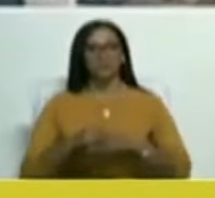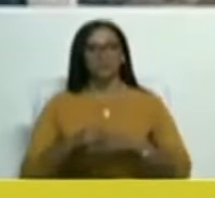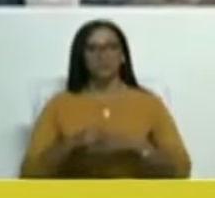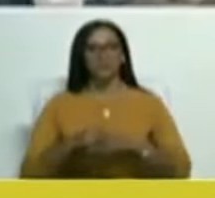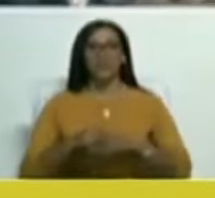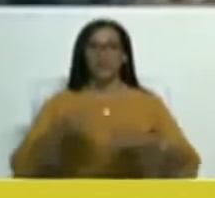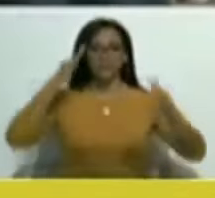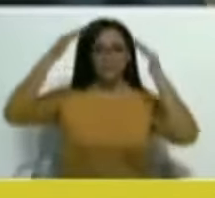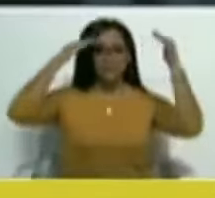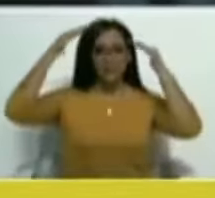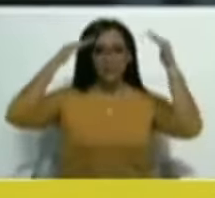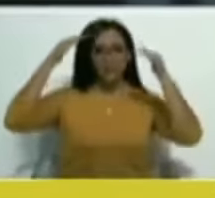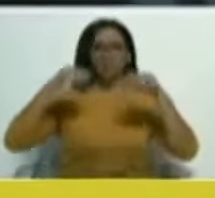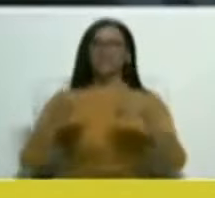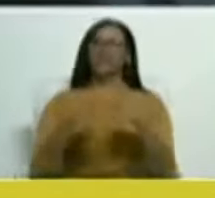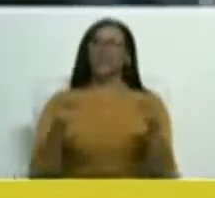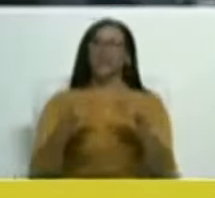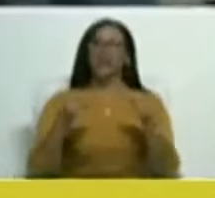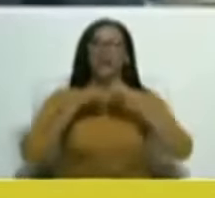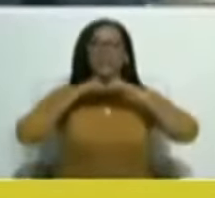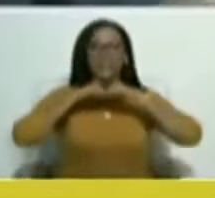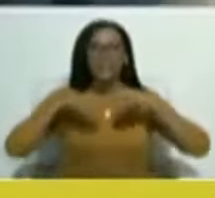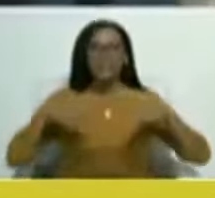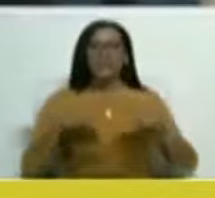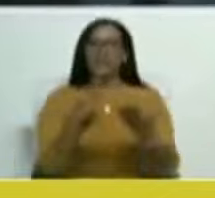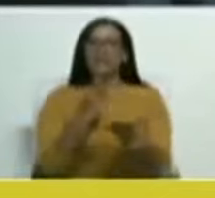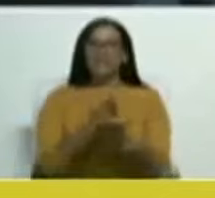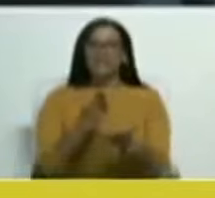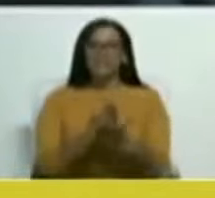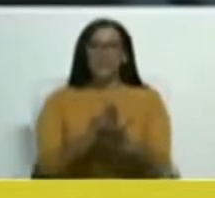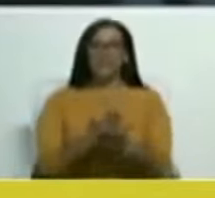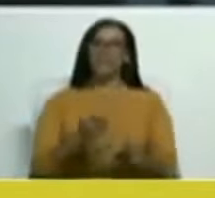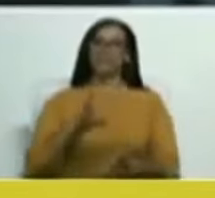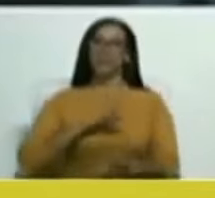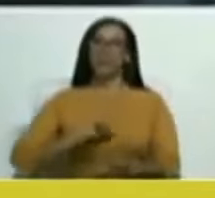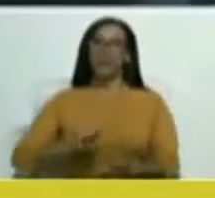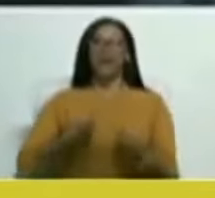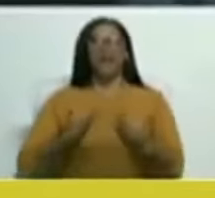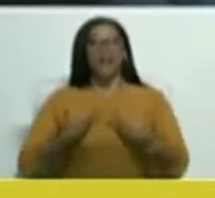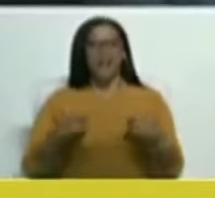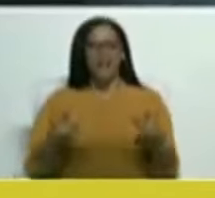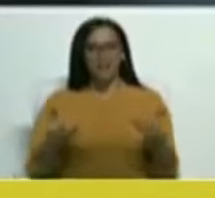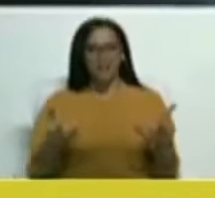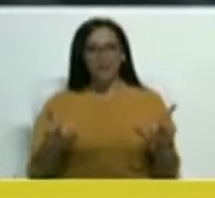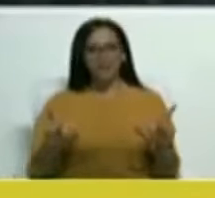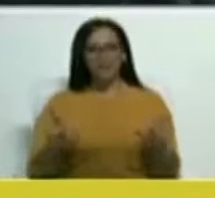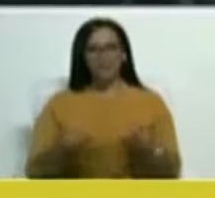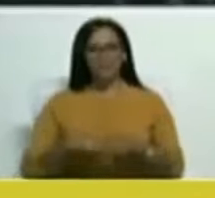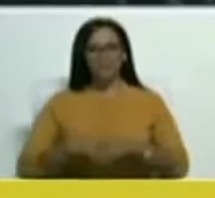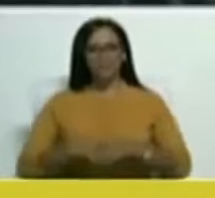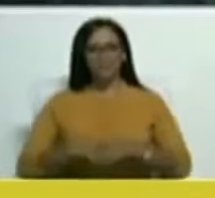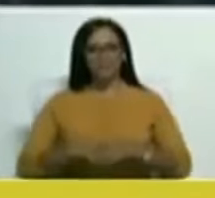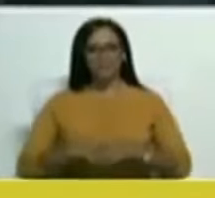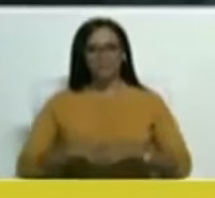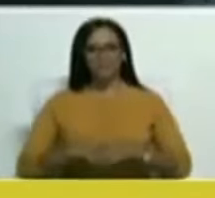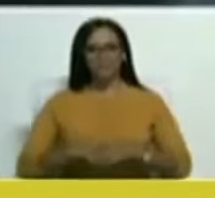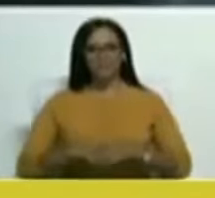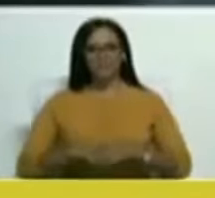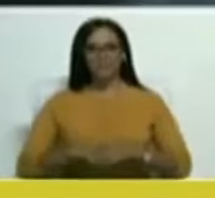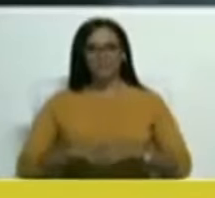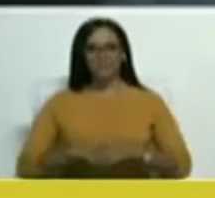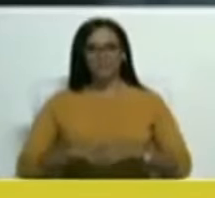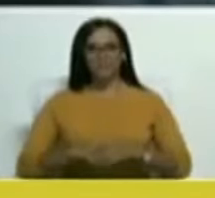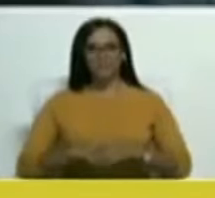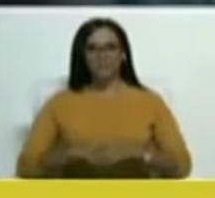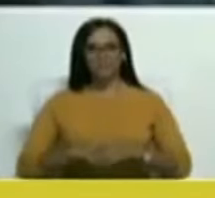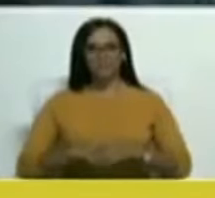all, greeting from Nicaragua, blessed and always sovereign and free.